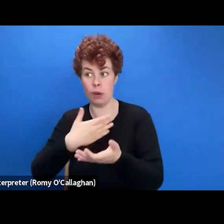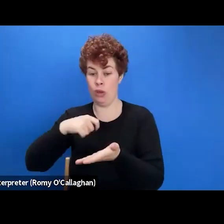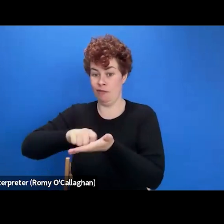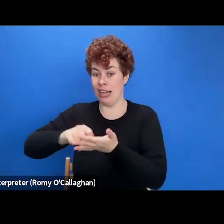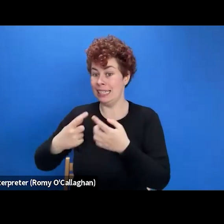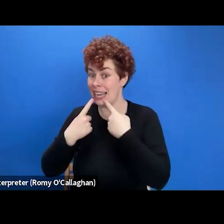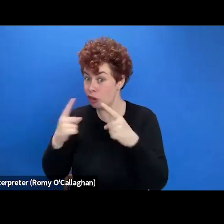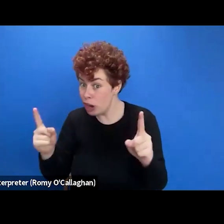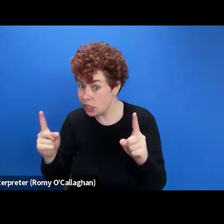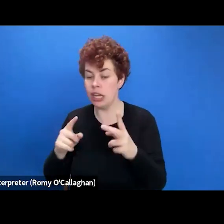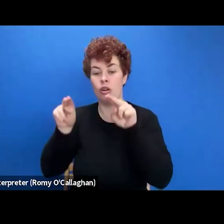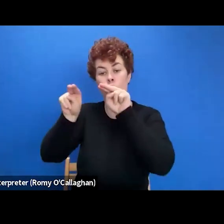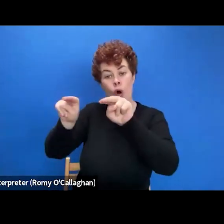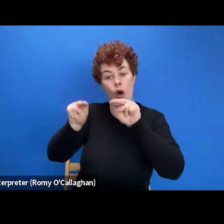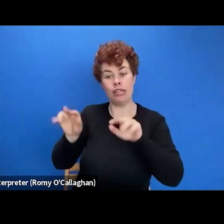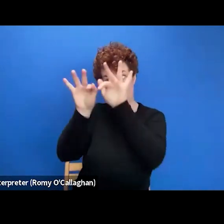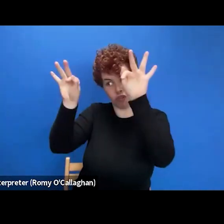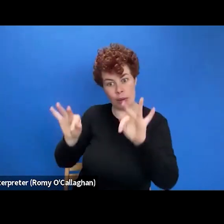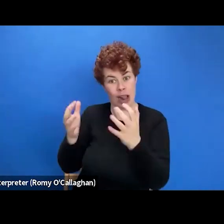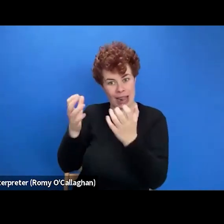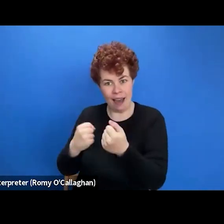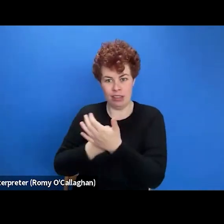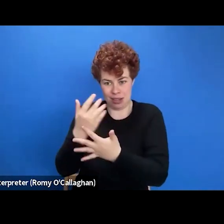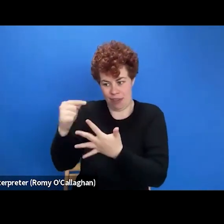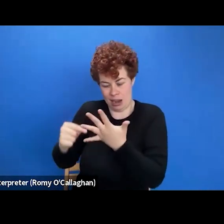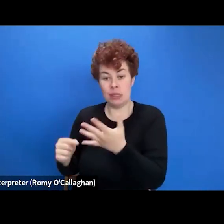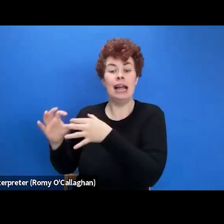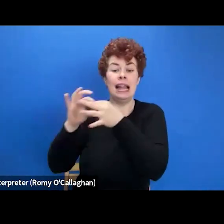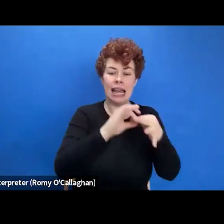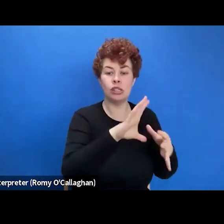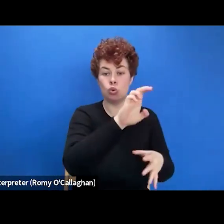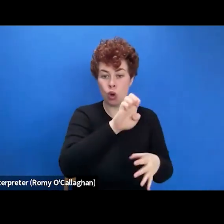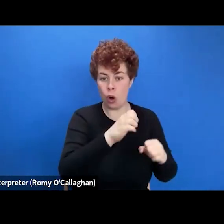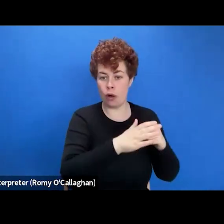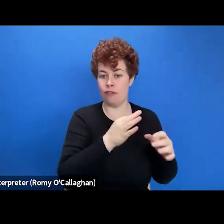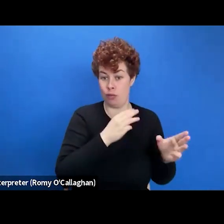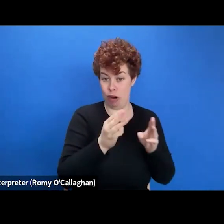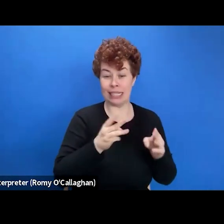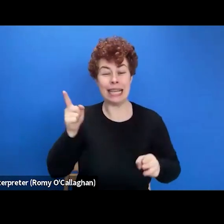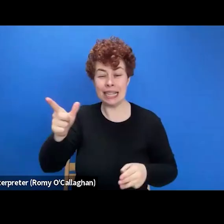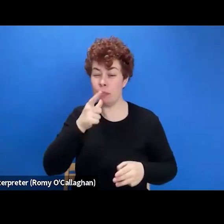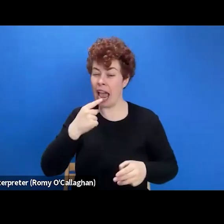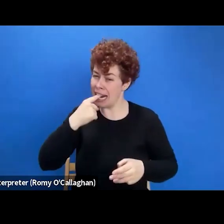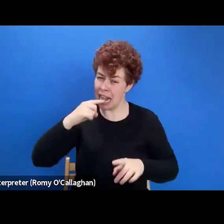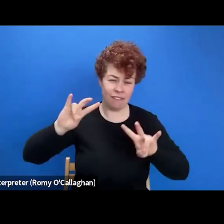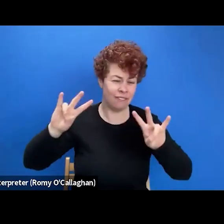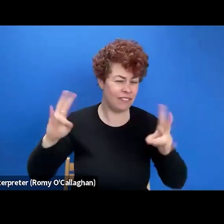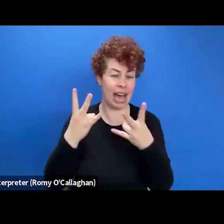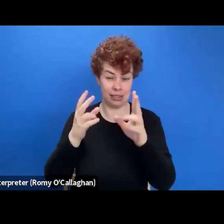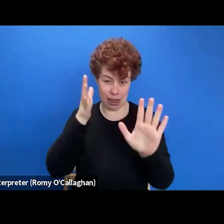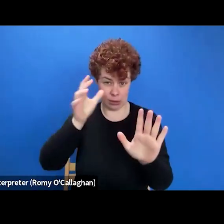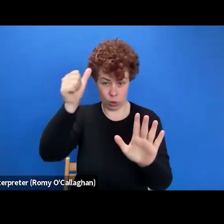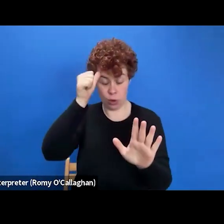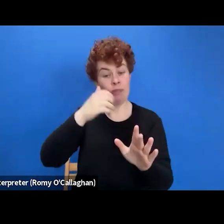an audit framework. It links to the IDEA Code of Good Practice. And just recently, we've done work on exploring our own kind